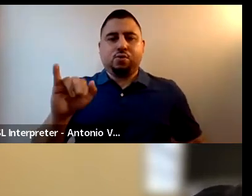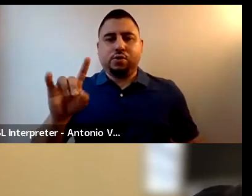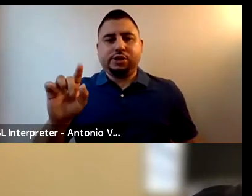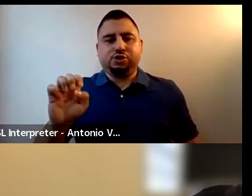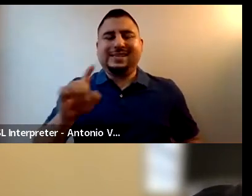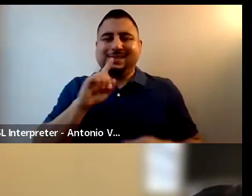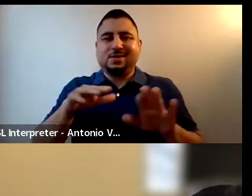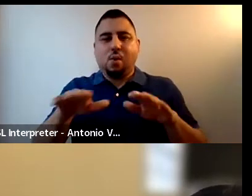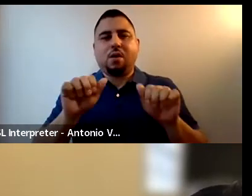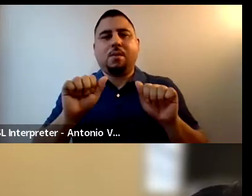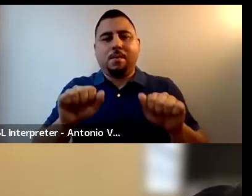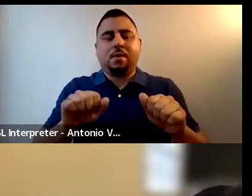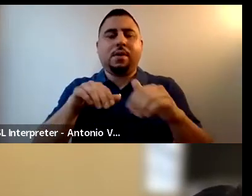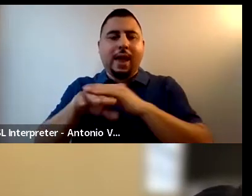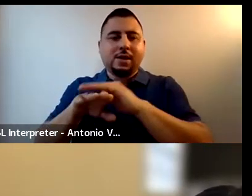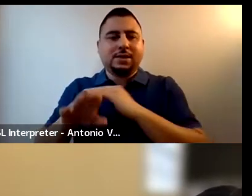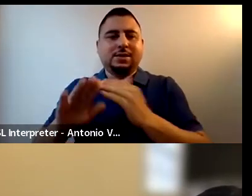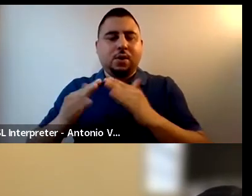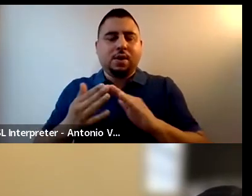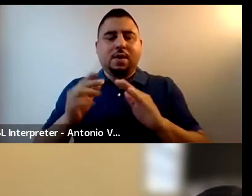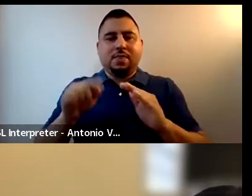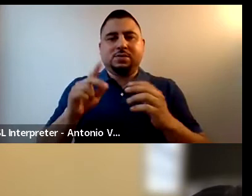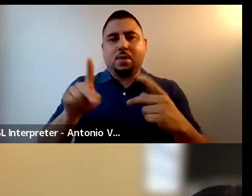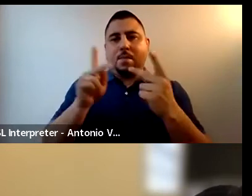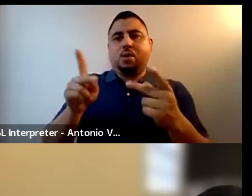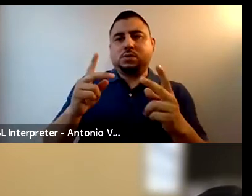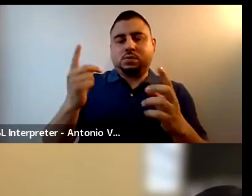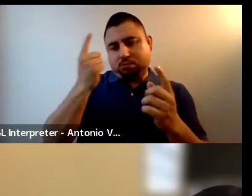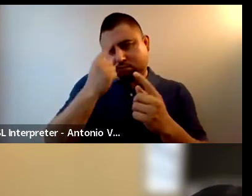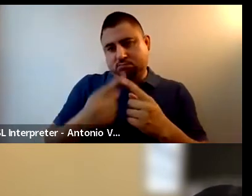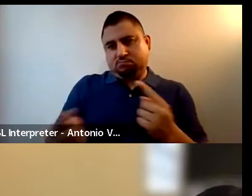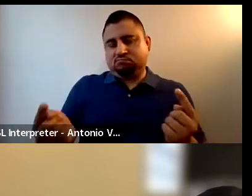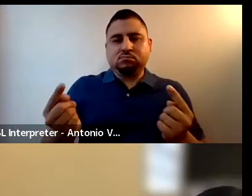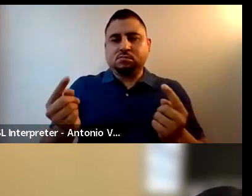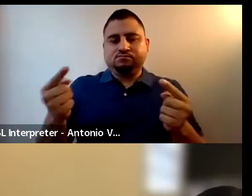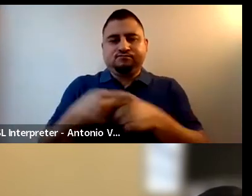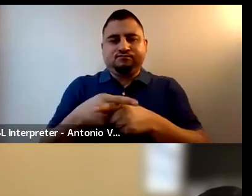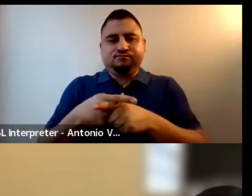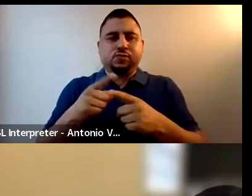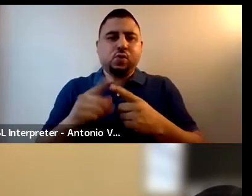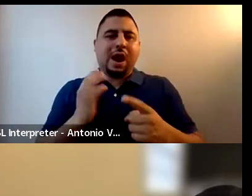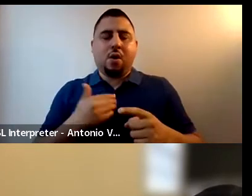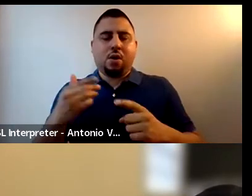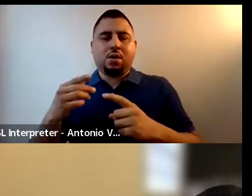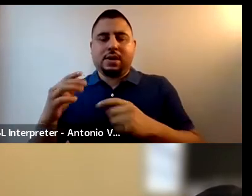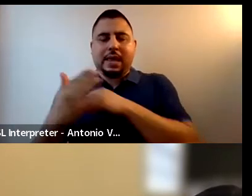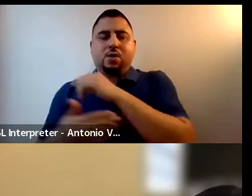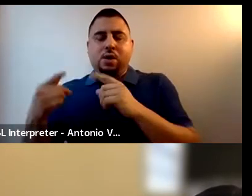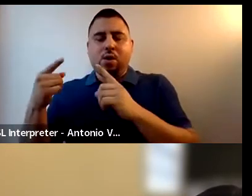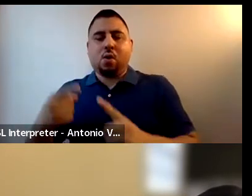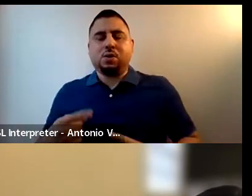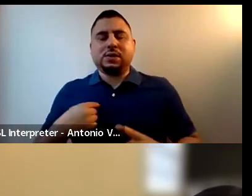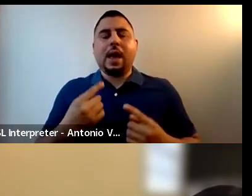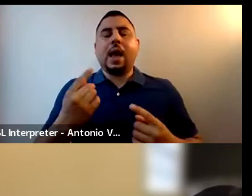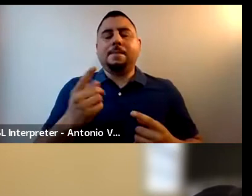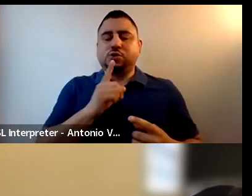walkable community. This proposal contradicts the county growth goals. I predict the new homeowners are not aware of this boundary